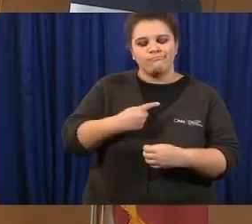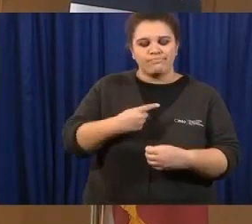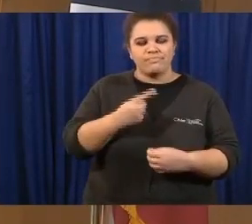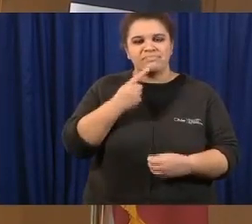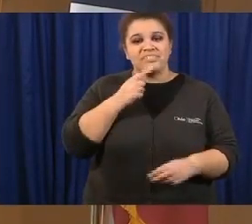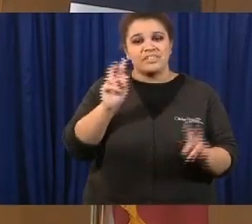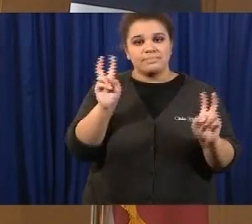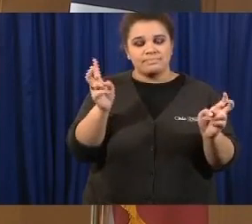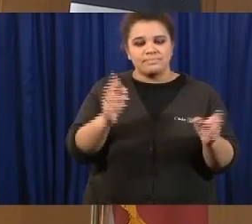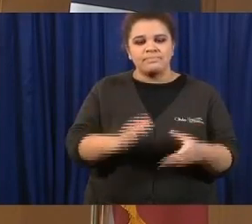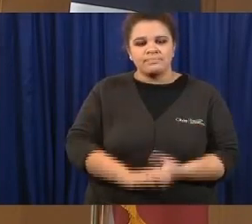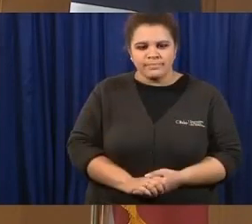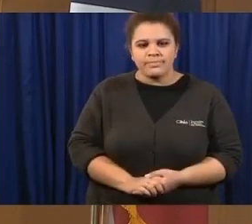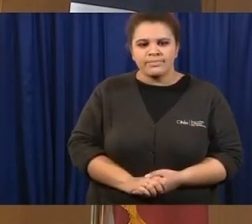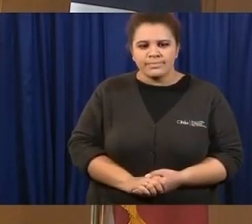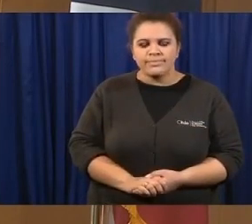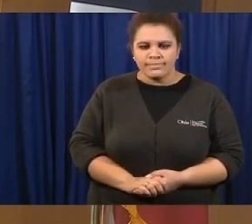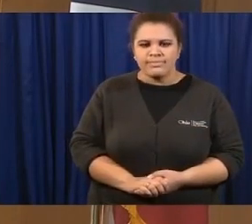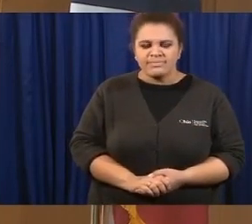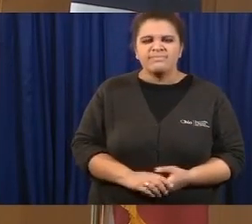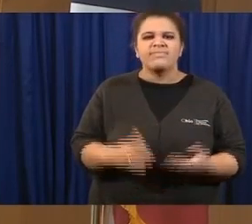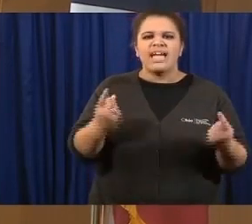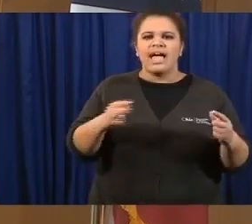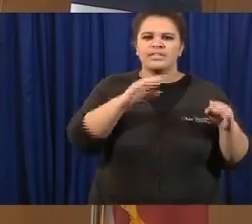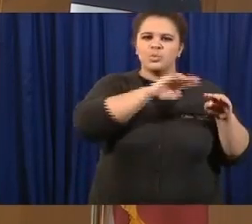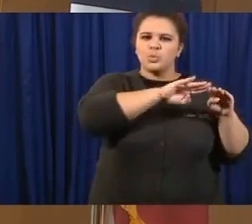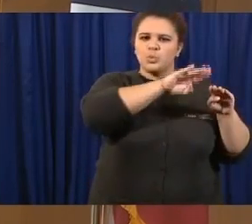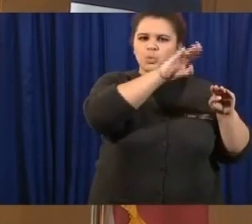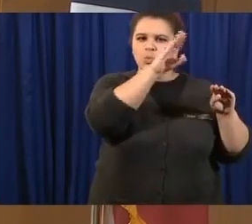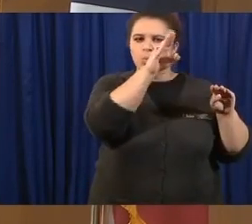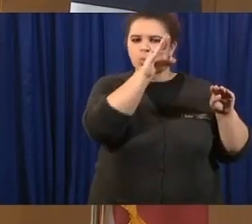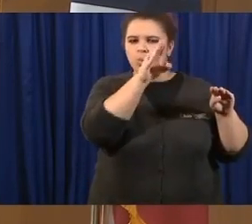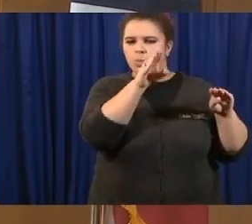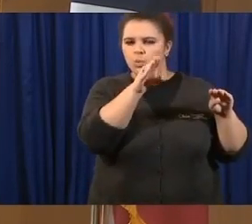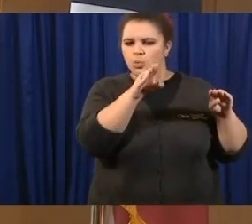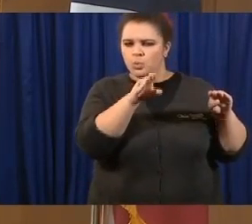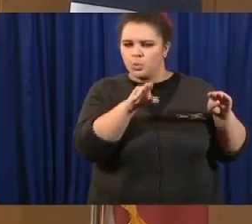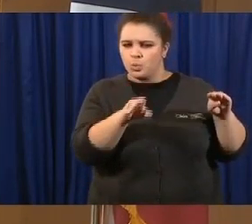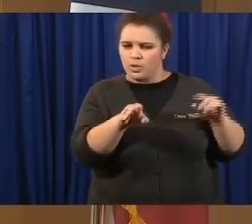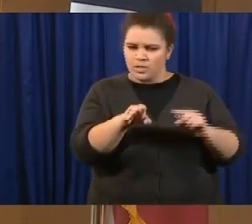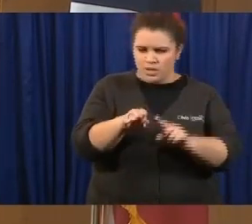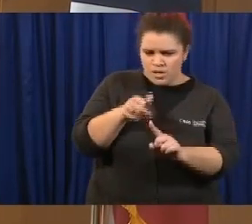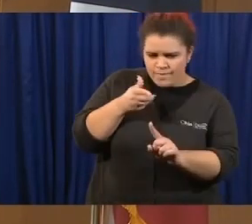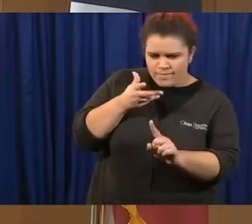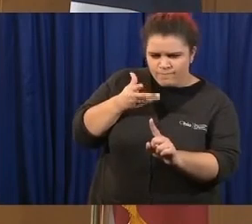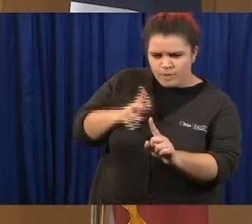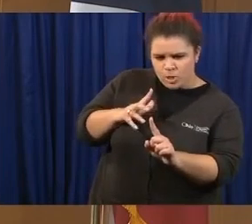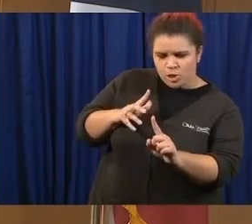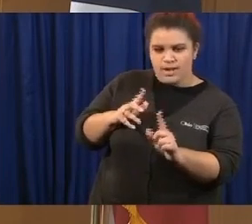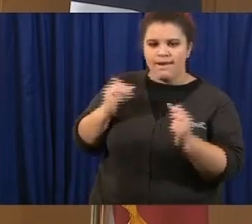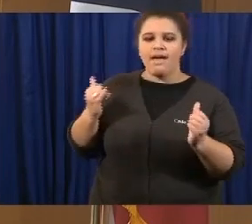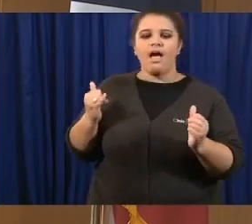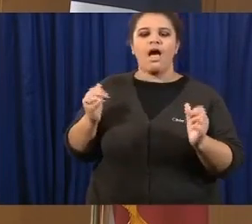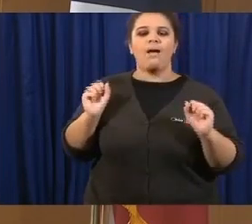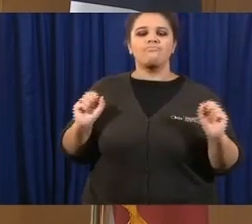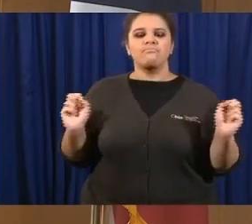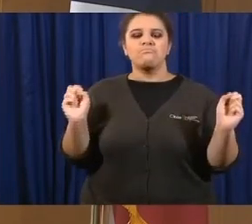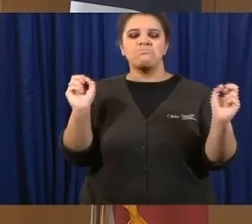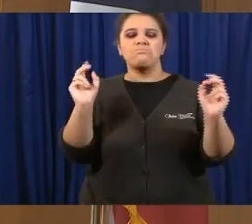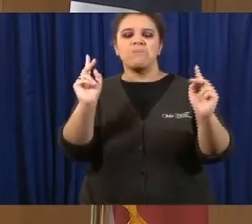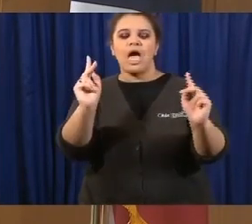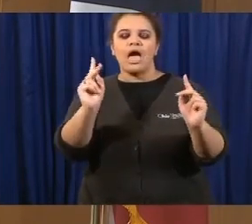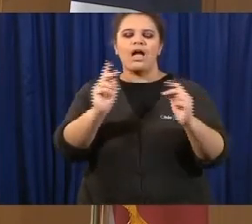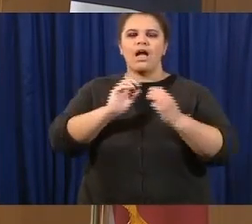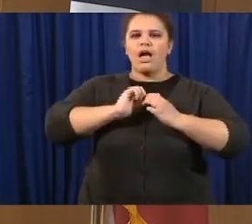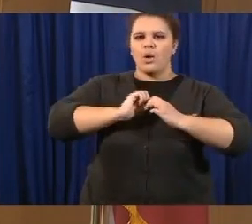other side of our statewide shelter-in-place curve flattening measure, how will we guard against and ensure that the virus is